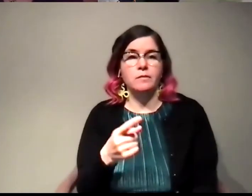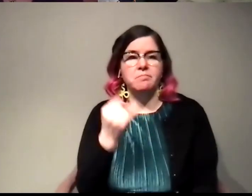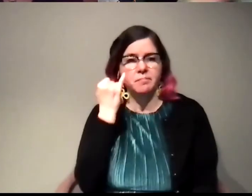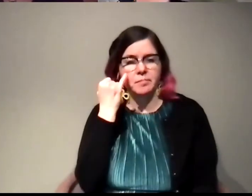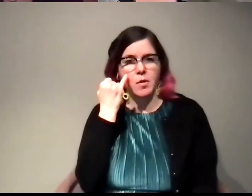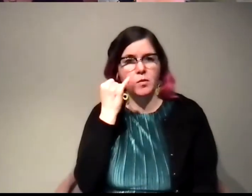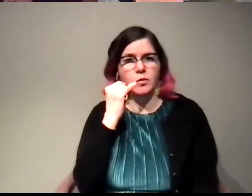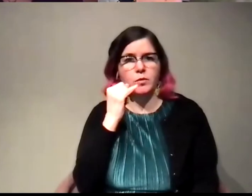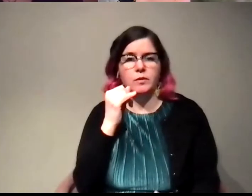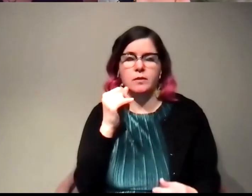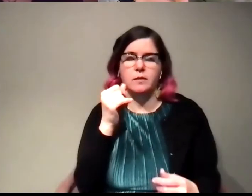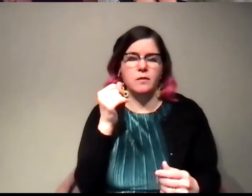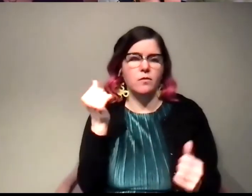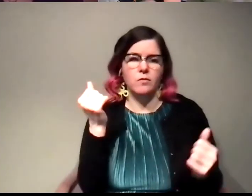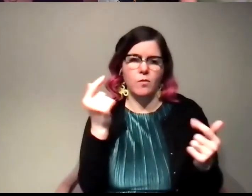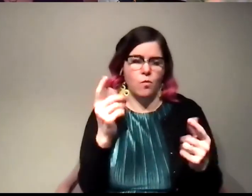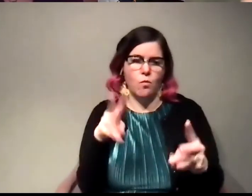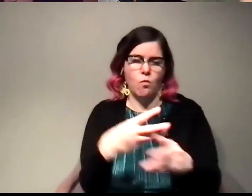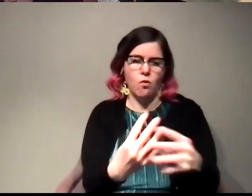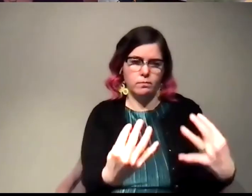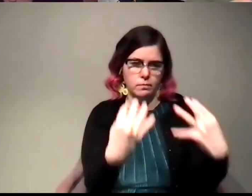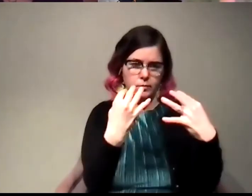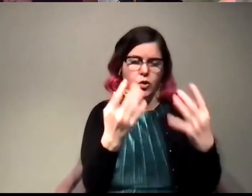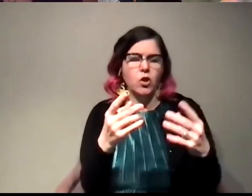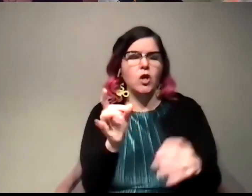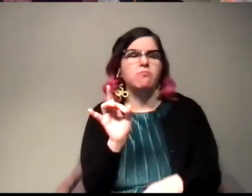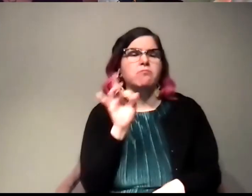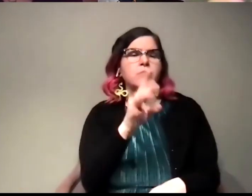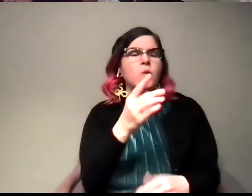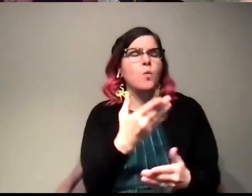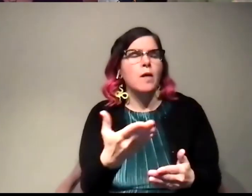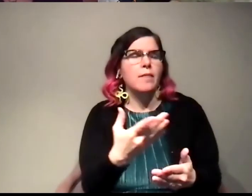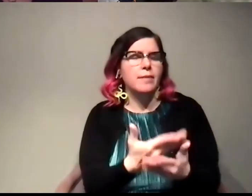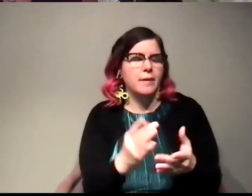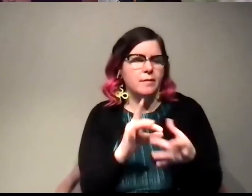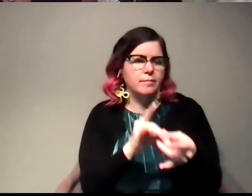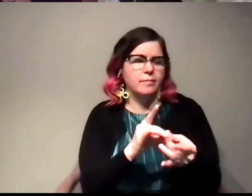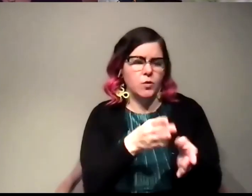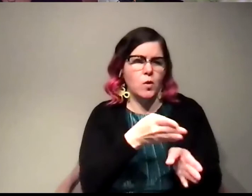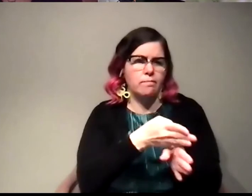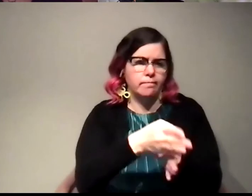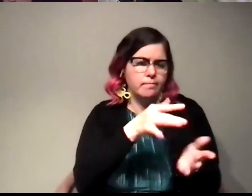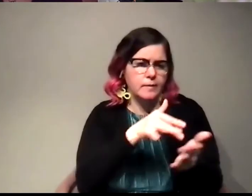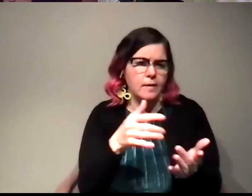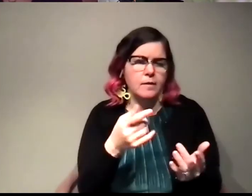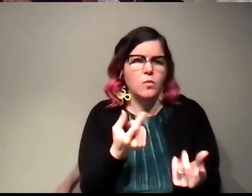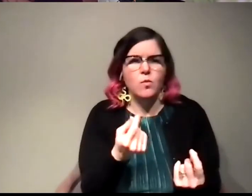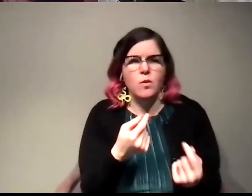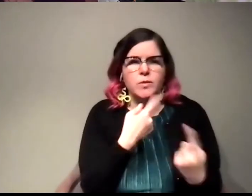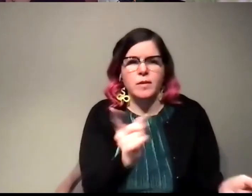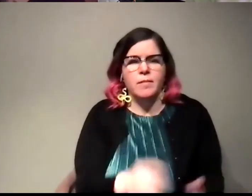attention of everyone in the whole world and you could tell them one thing about your area of study, what would it be?